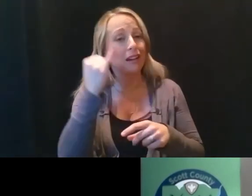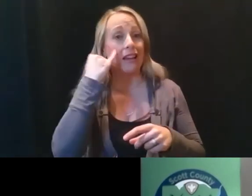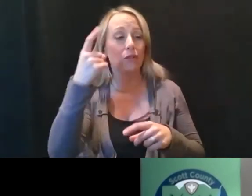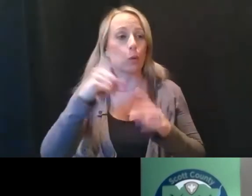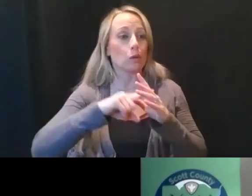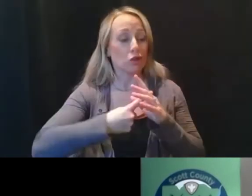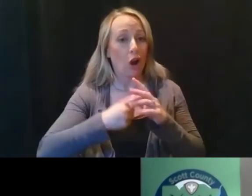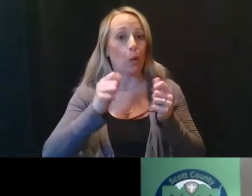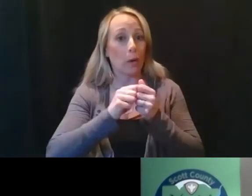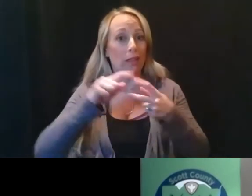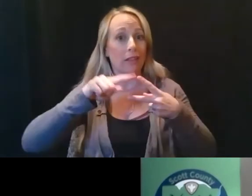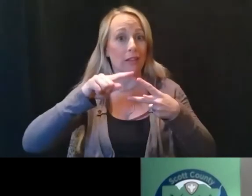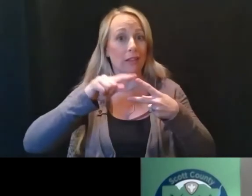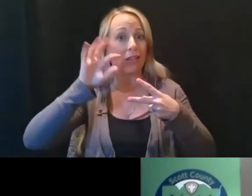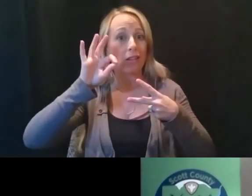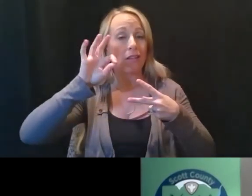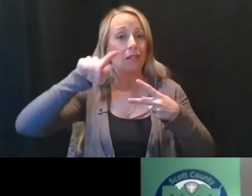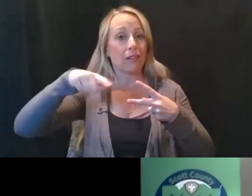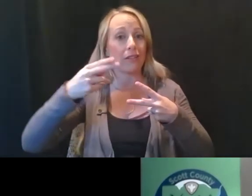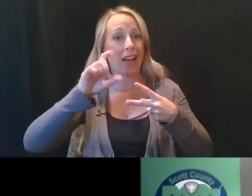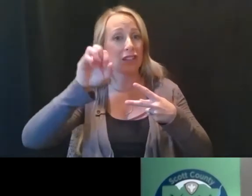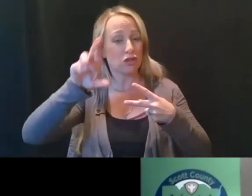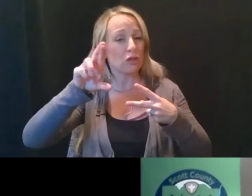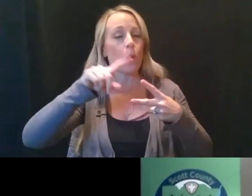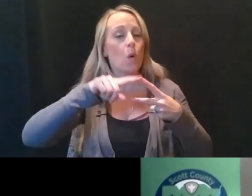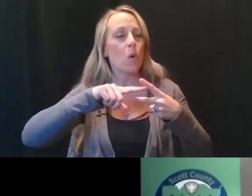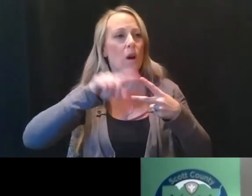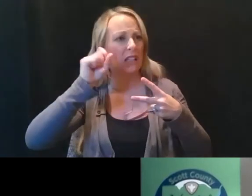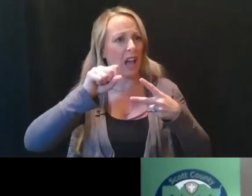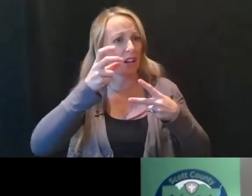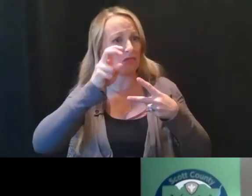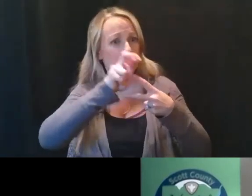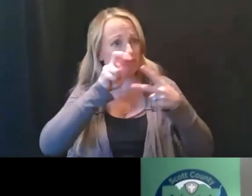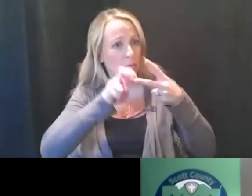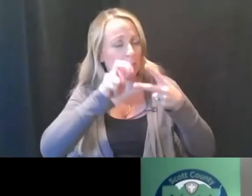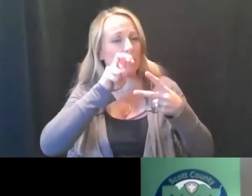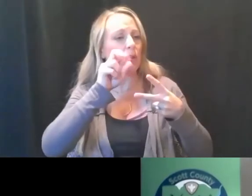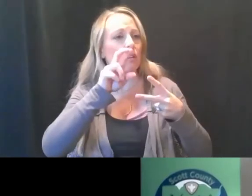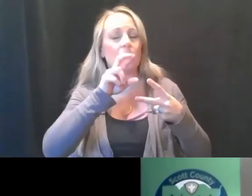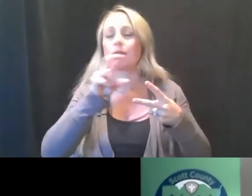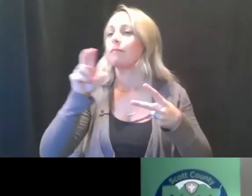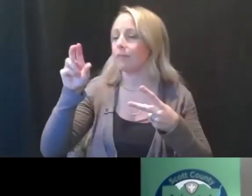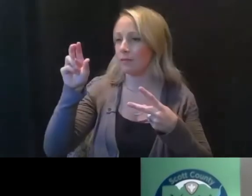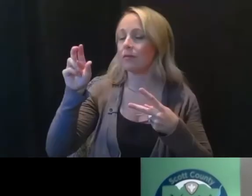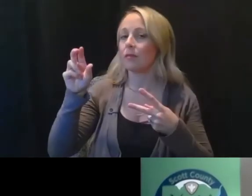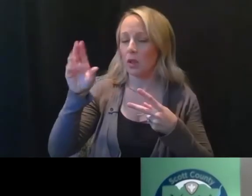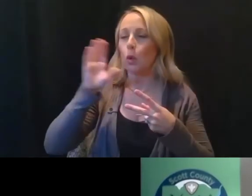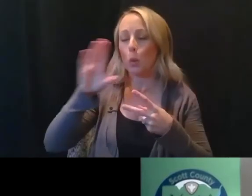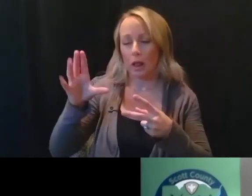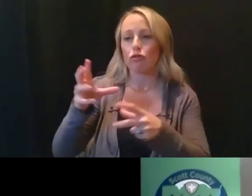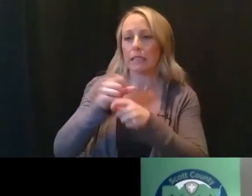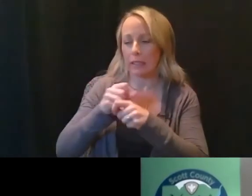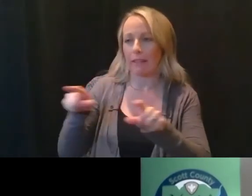Pfizer, do you need to continue with Pfizer, for example? Yes, you will receive the same